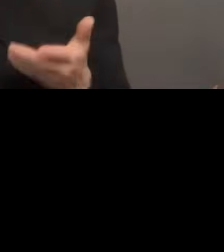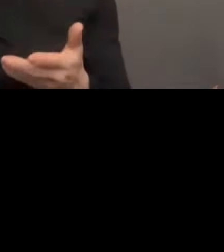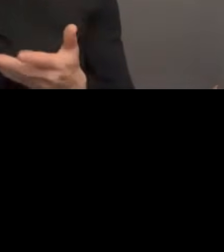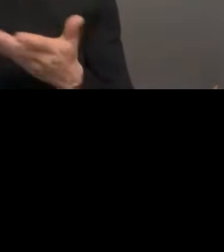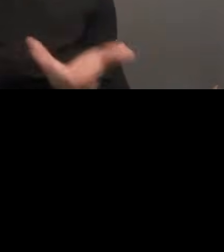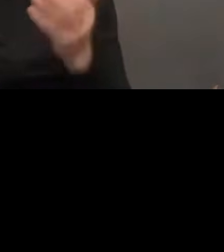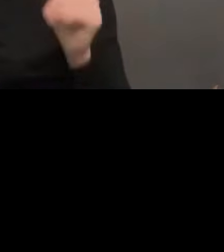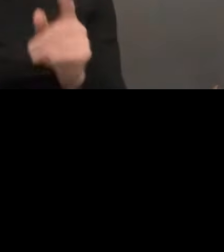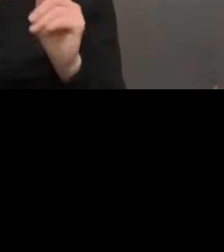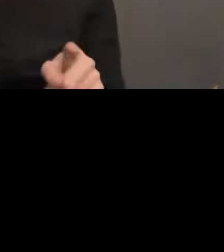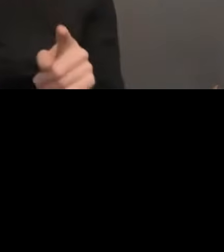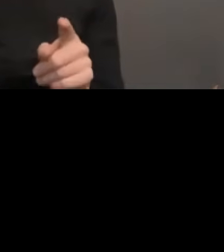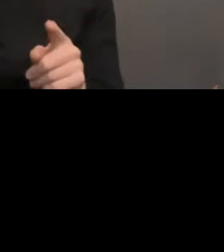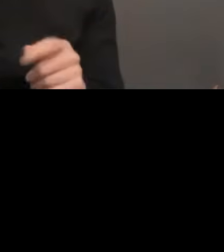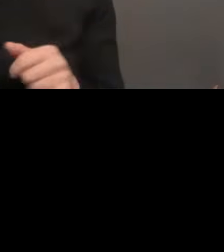answer some of those questions.